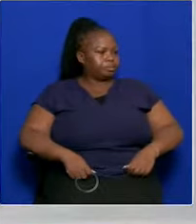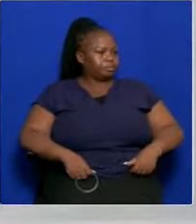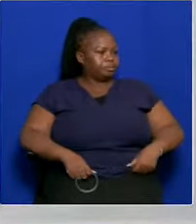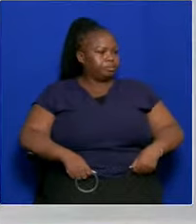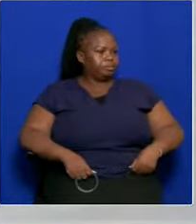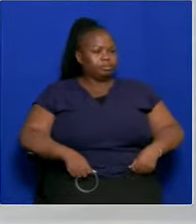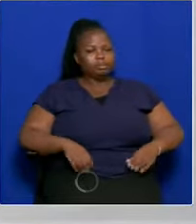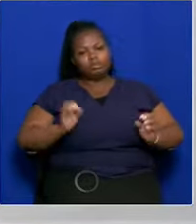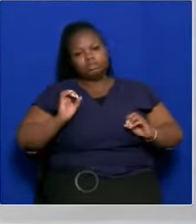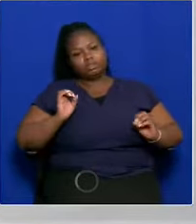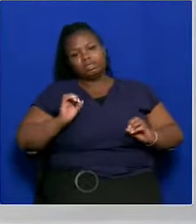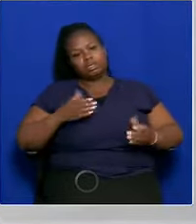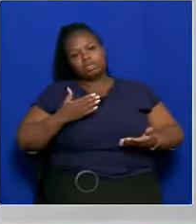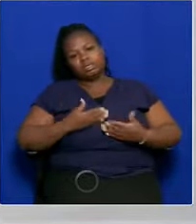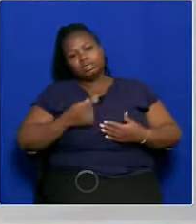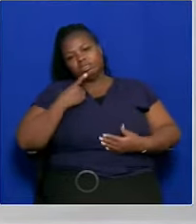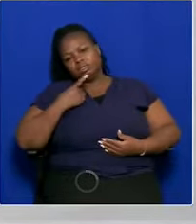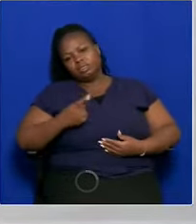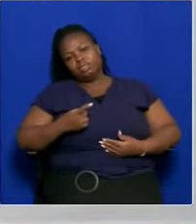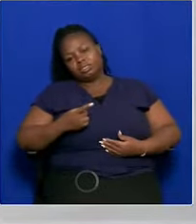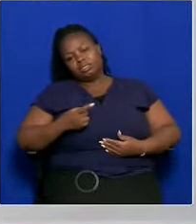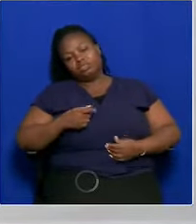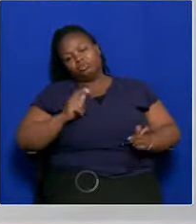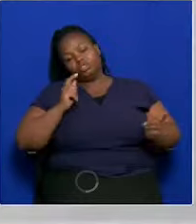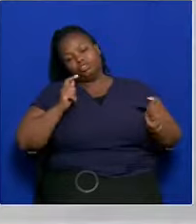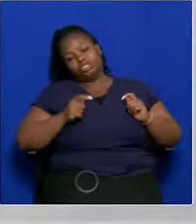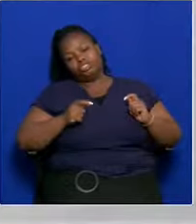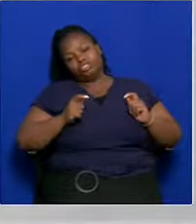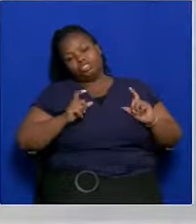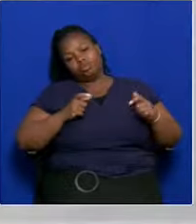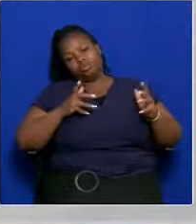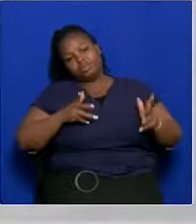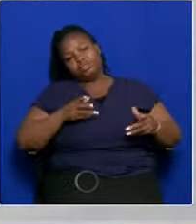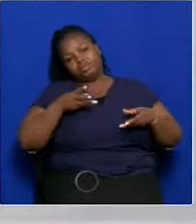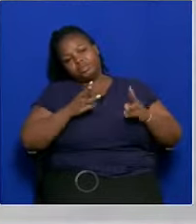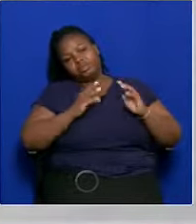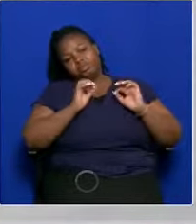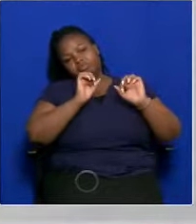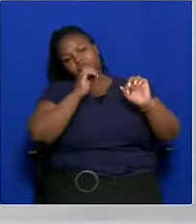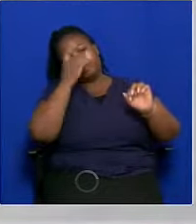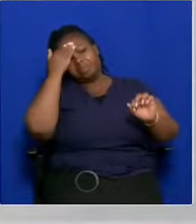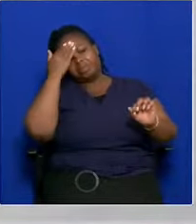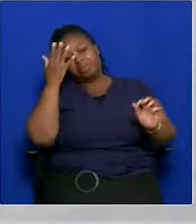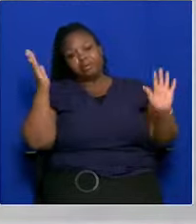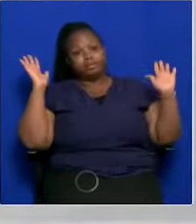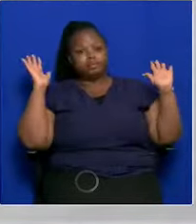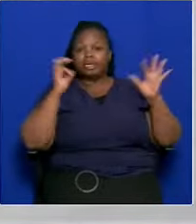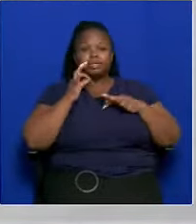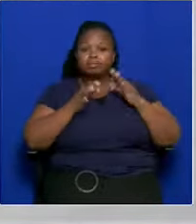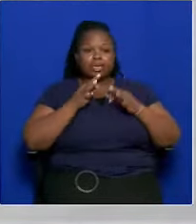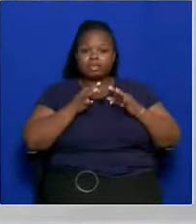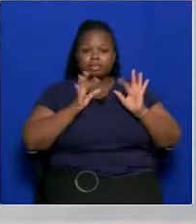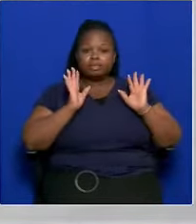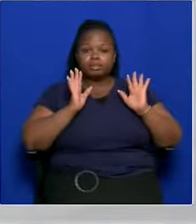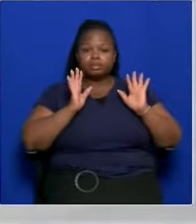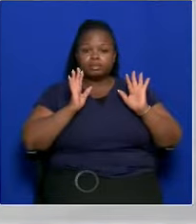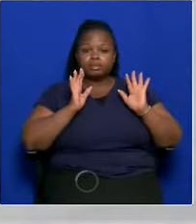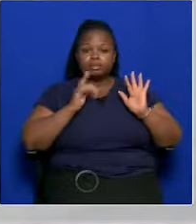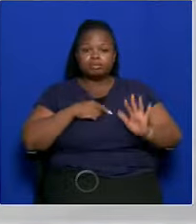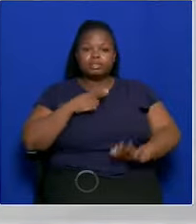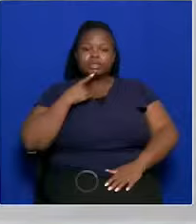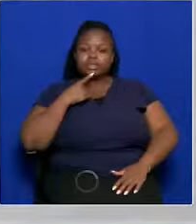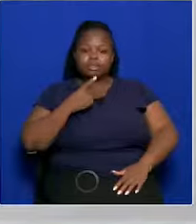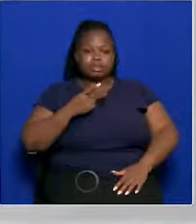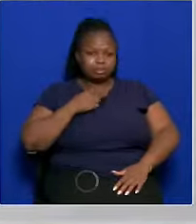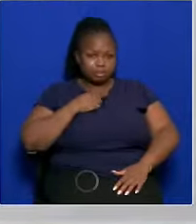change the commissioner, the way he's thinking about this thing. I explained to say, my understanding